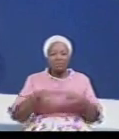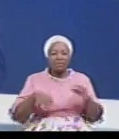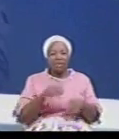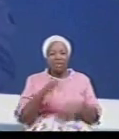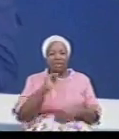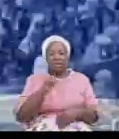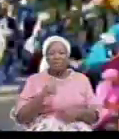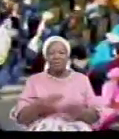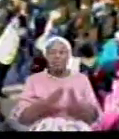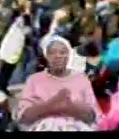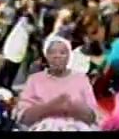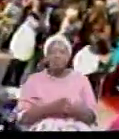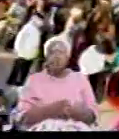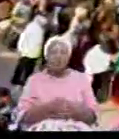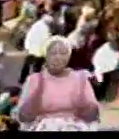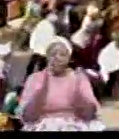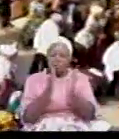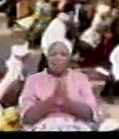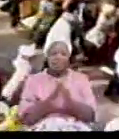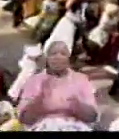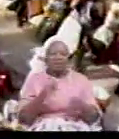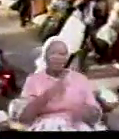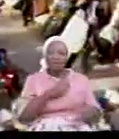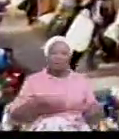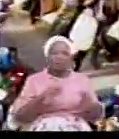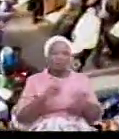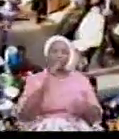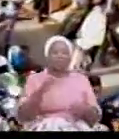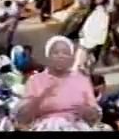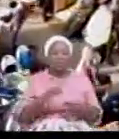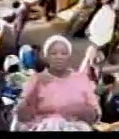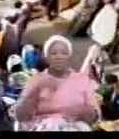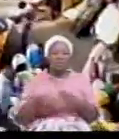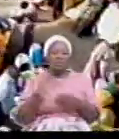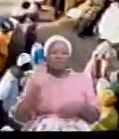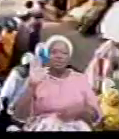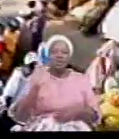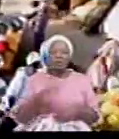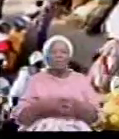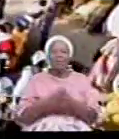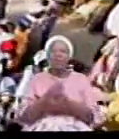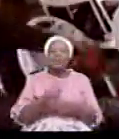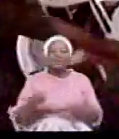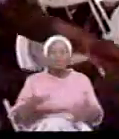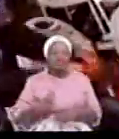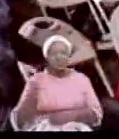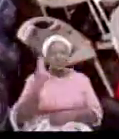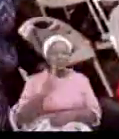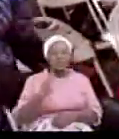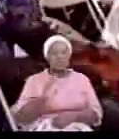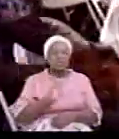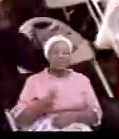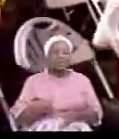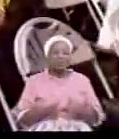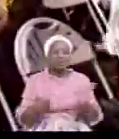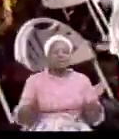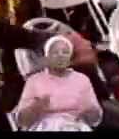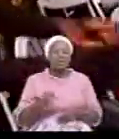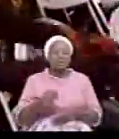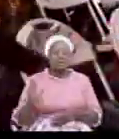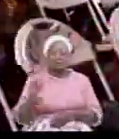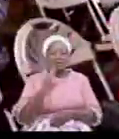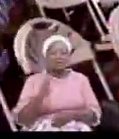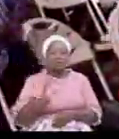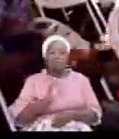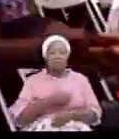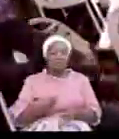him. Put your spirit in him. Use him. Use him. Use him.